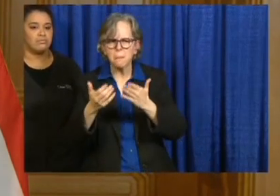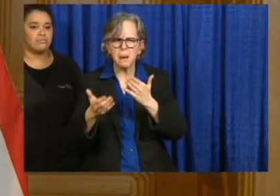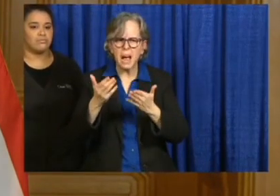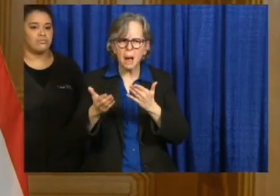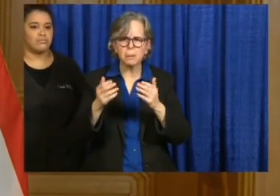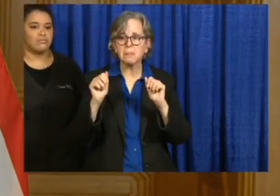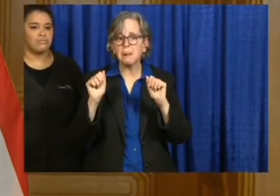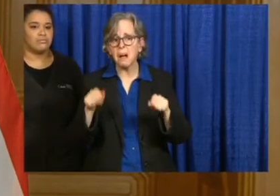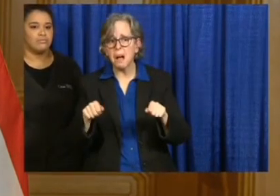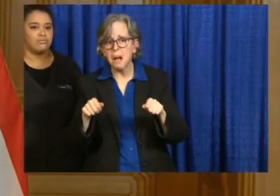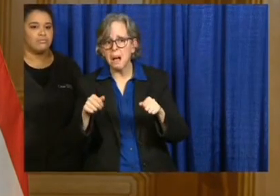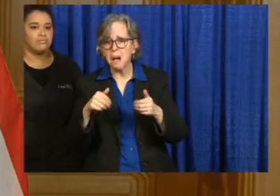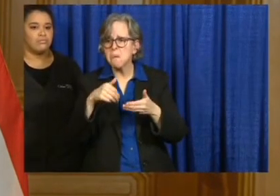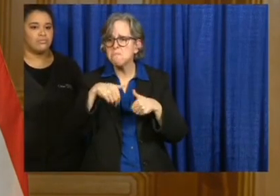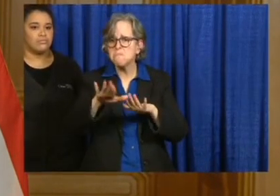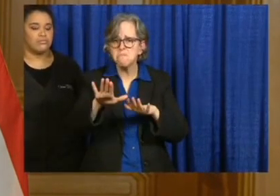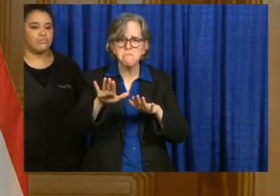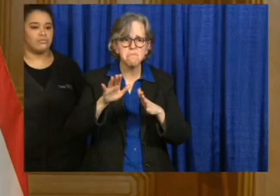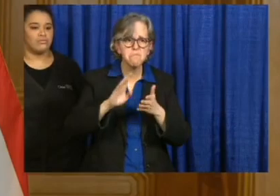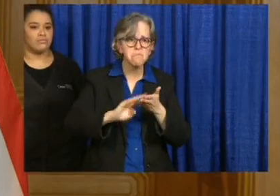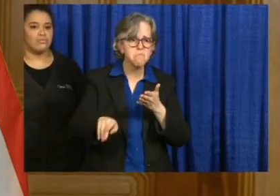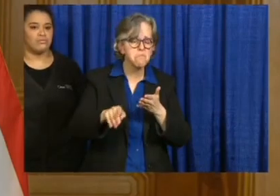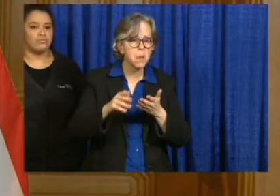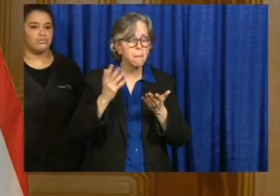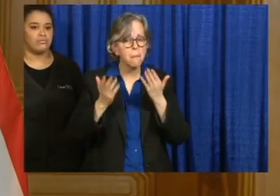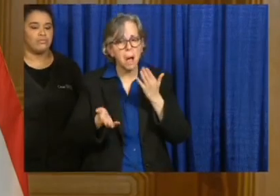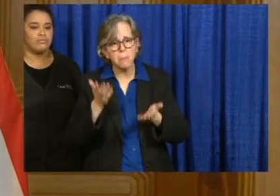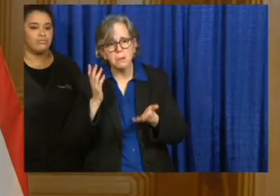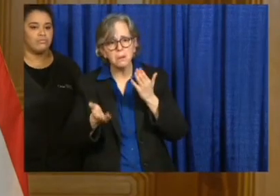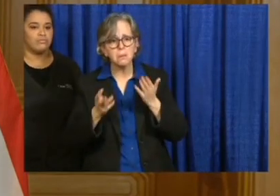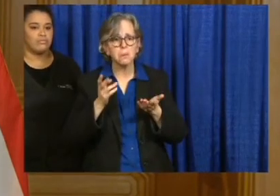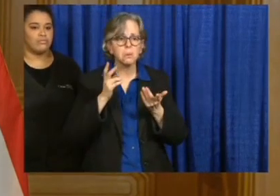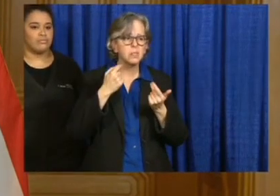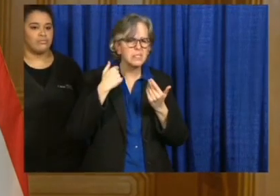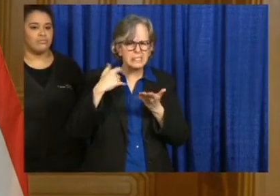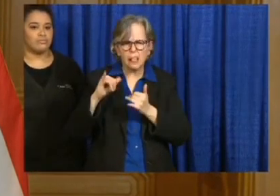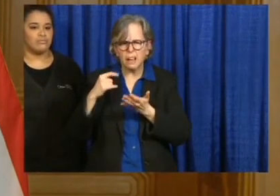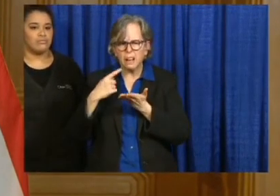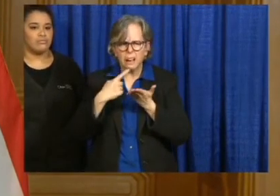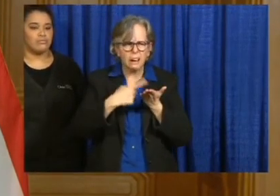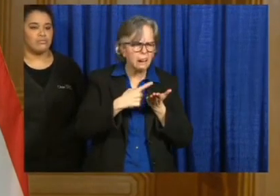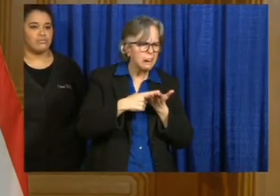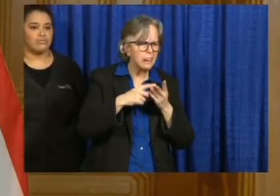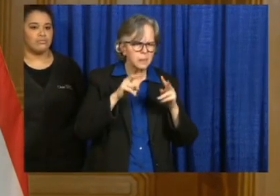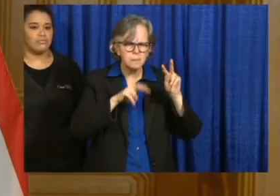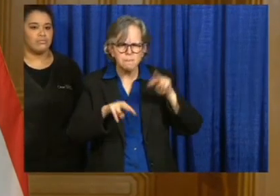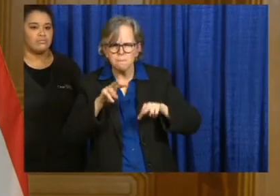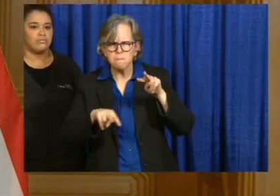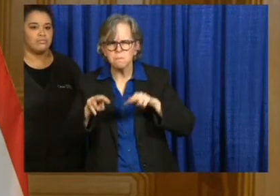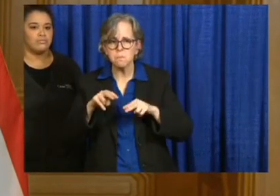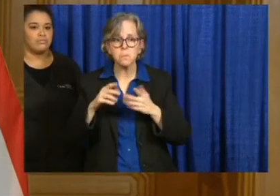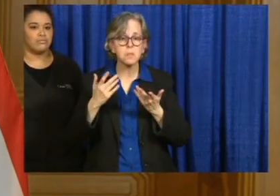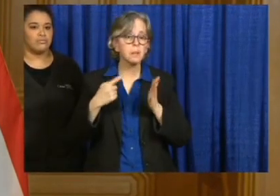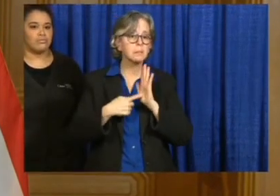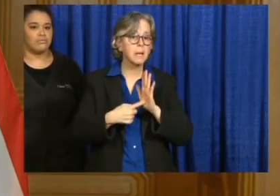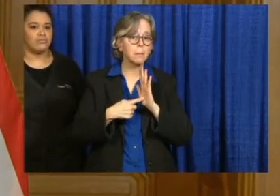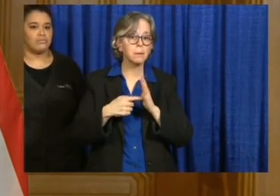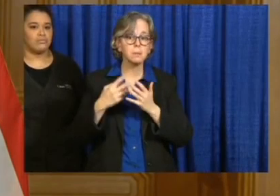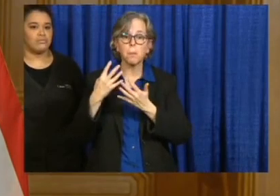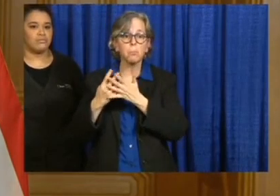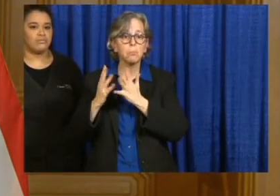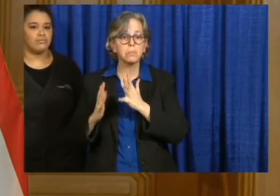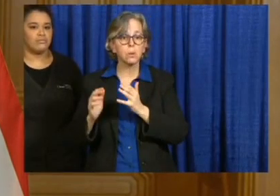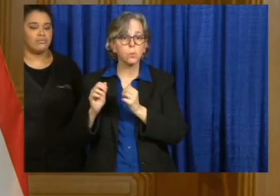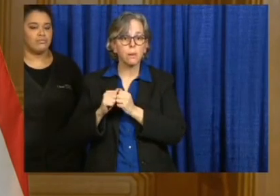out than in. These would be people who have a medical problem,